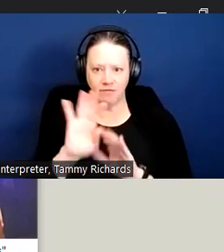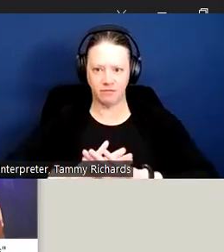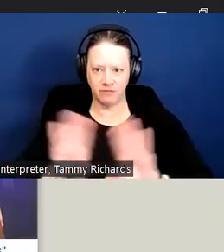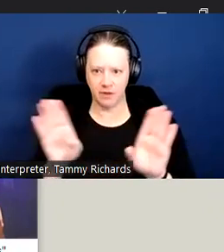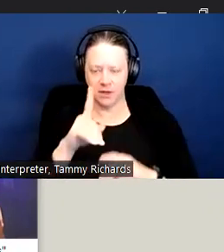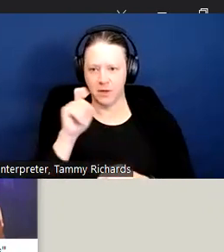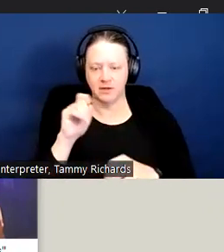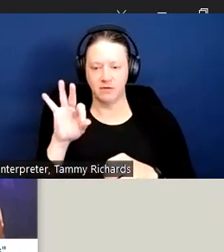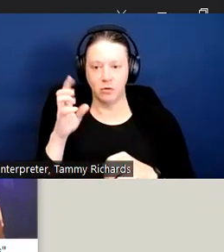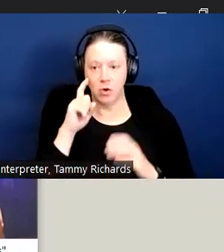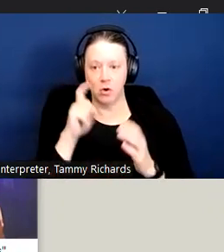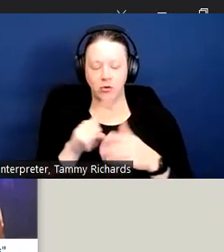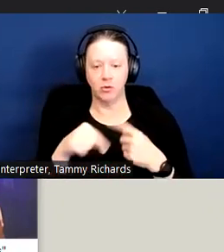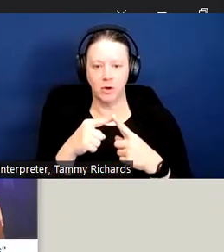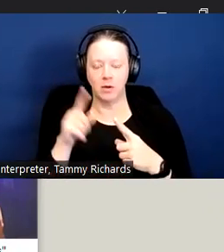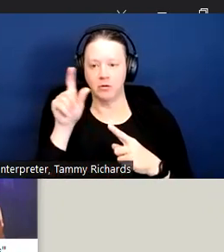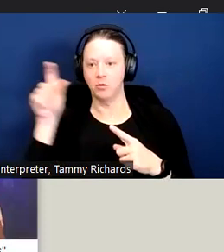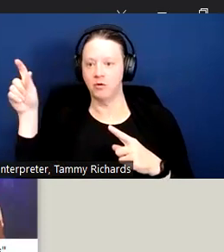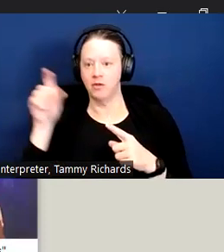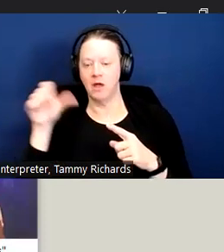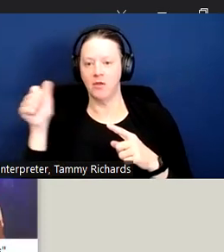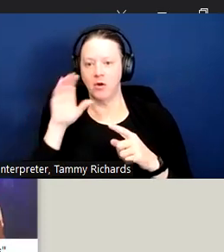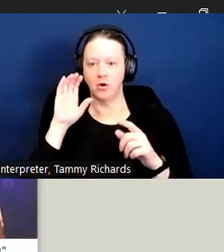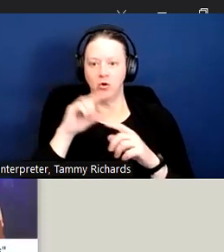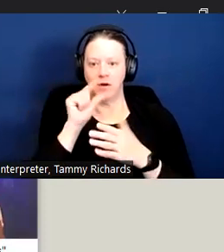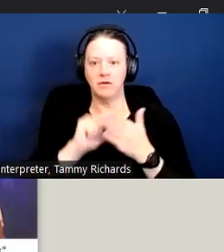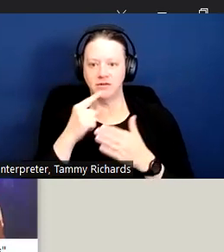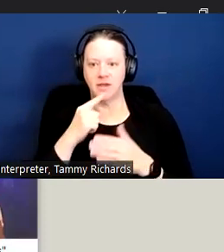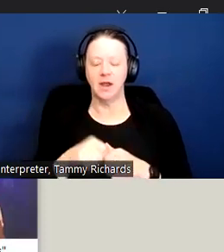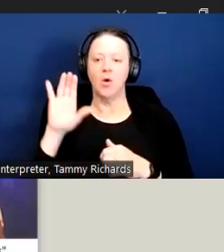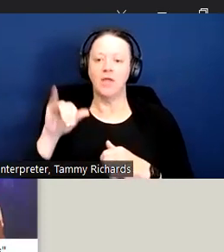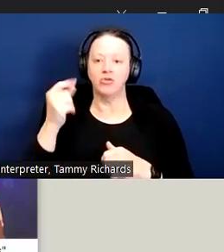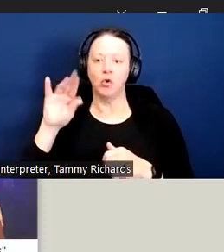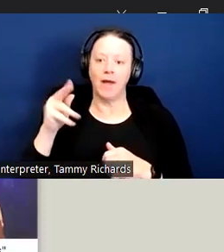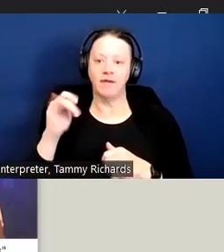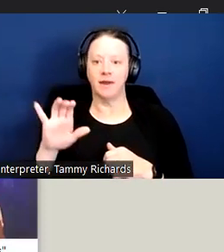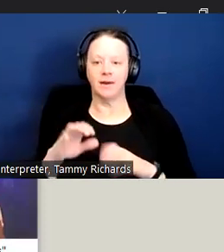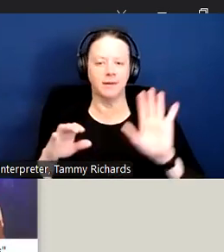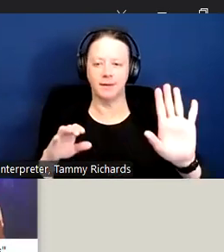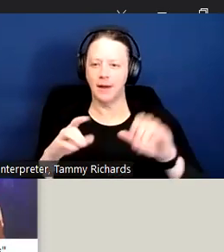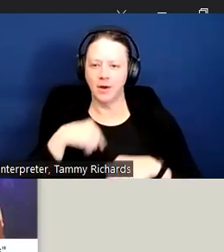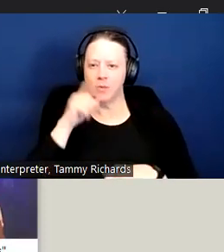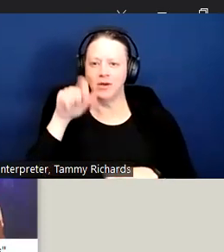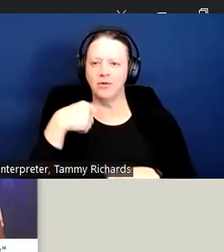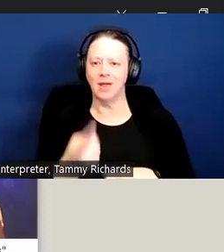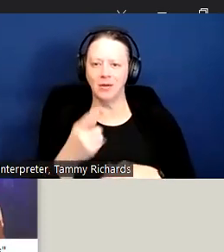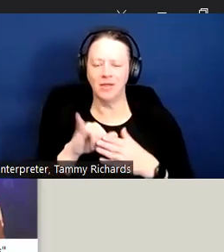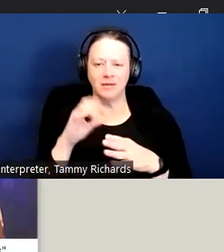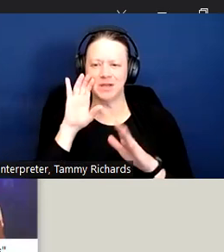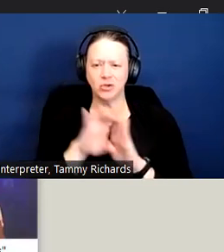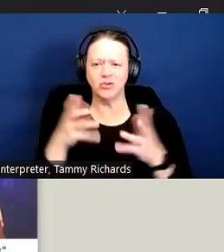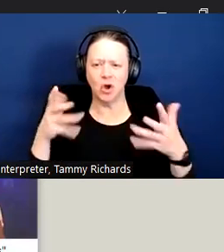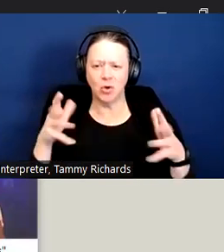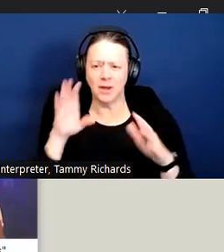when I was moving across the other graphics, the screen reader was telling me it's a graphic. So I don't need to tell you, sir, this is like an image.